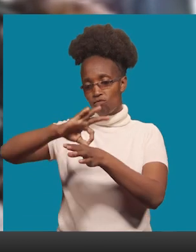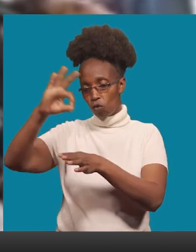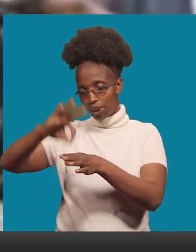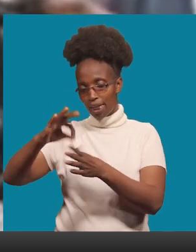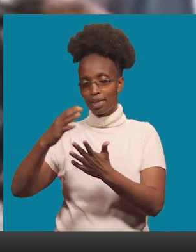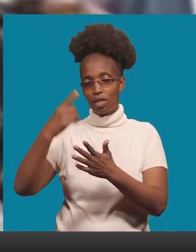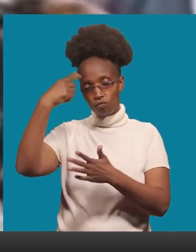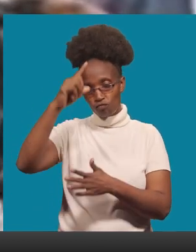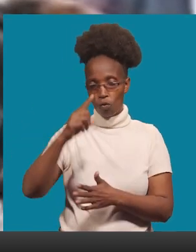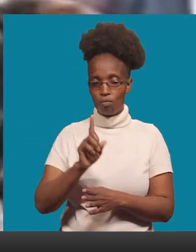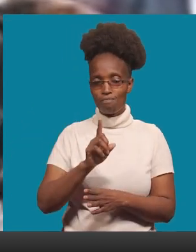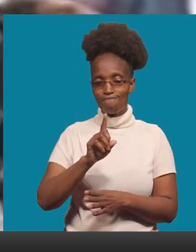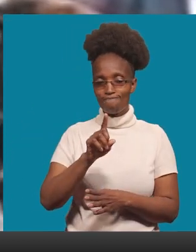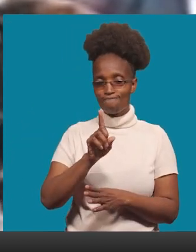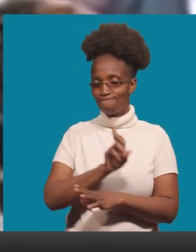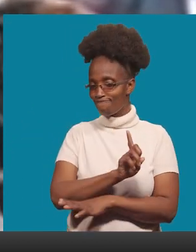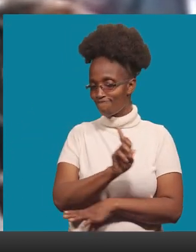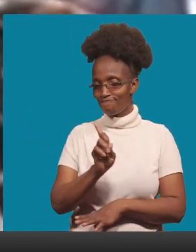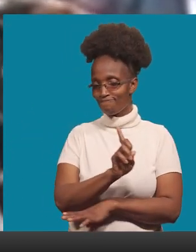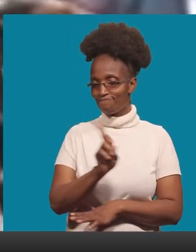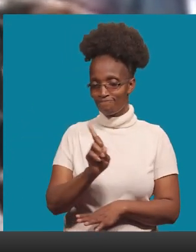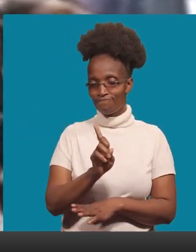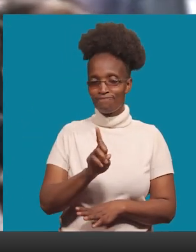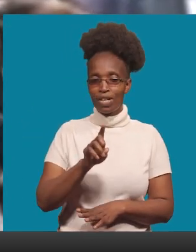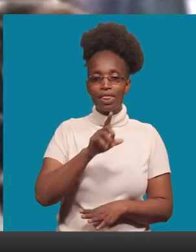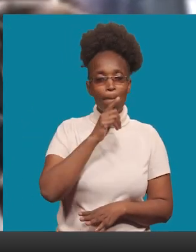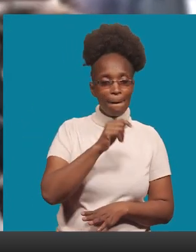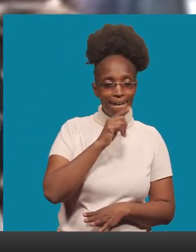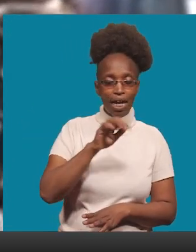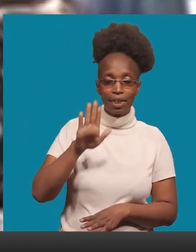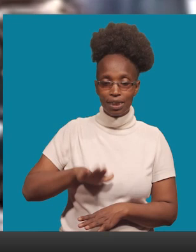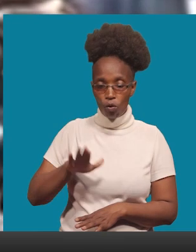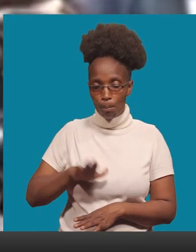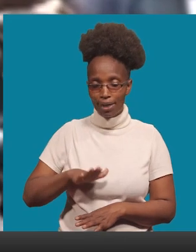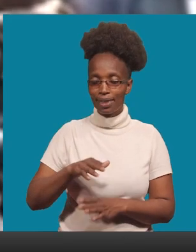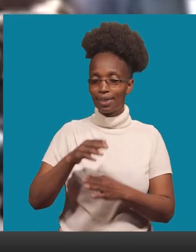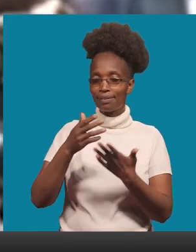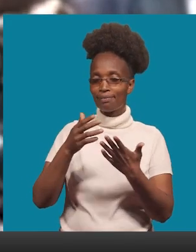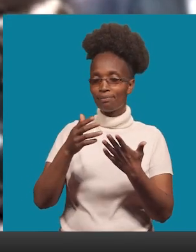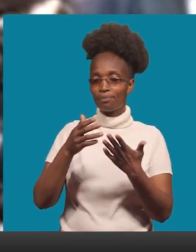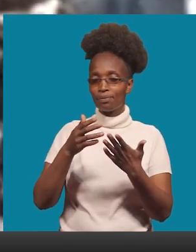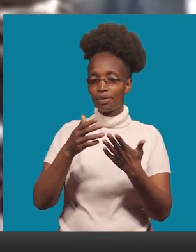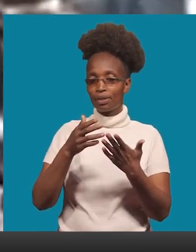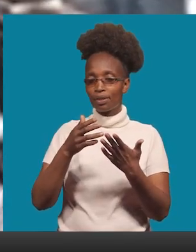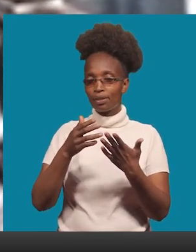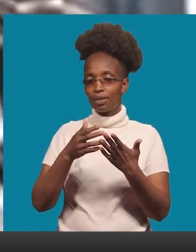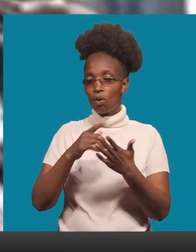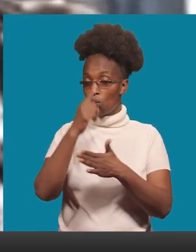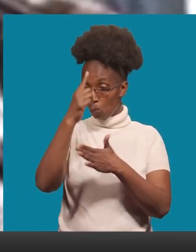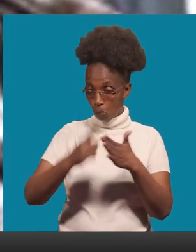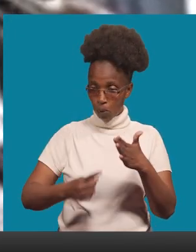their word. They voted for me to the man and to the woman. They did what they could have